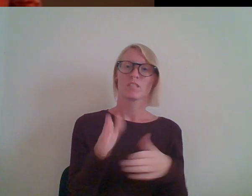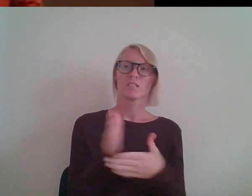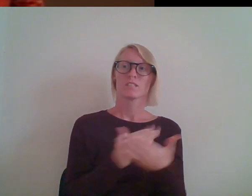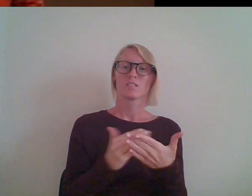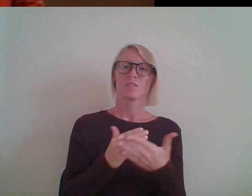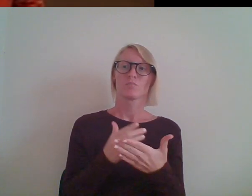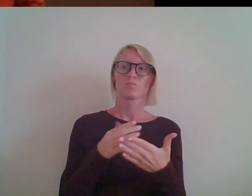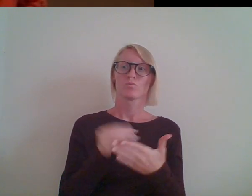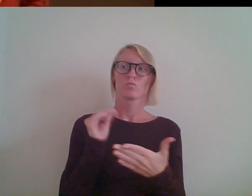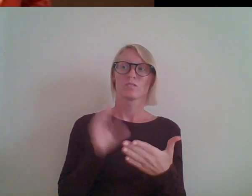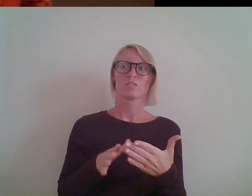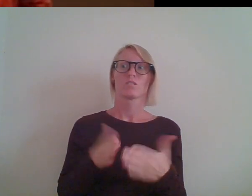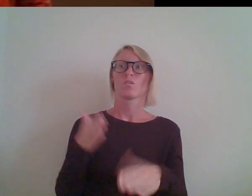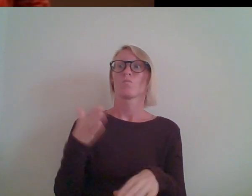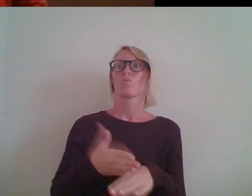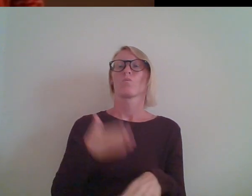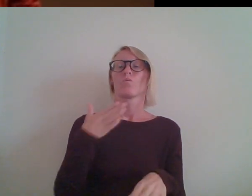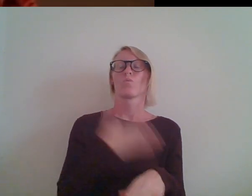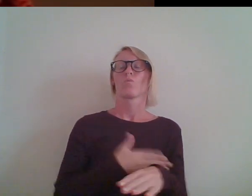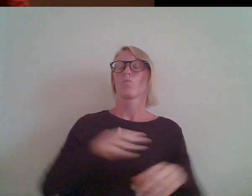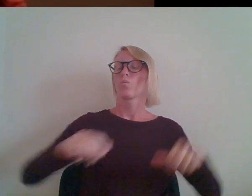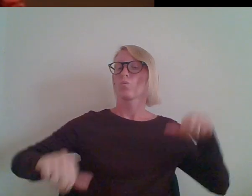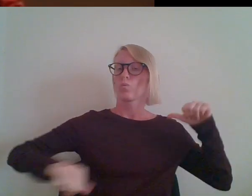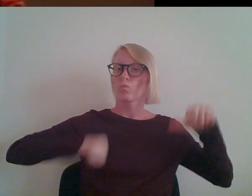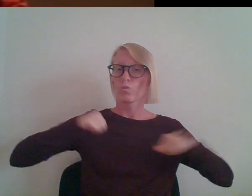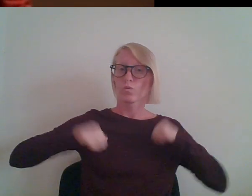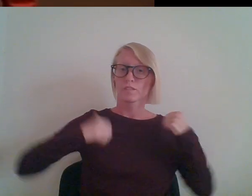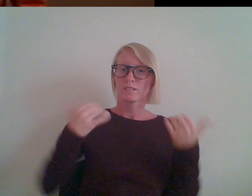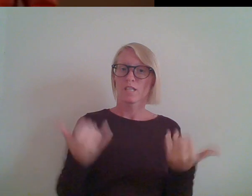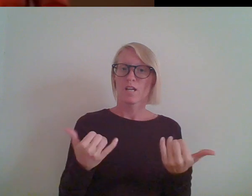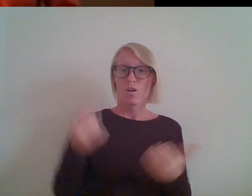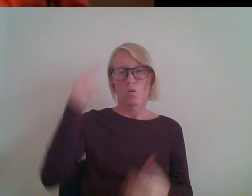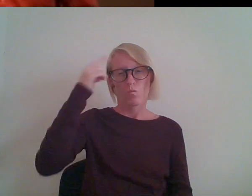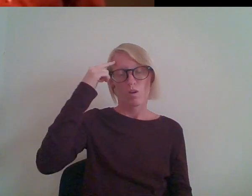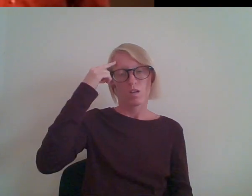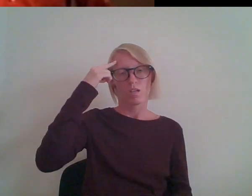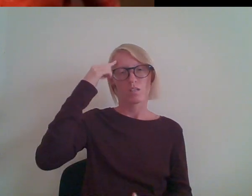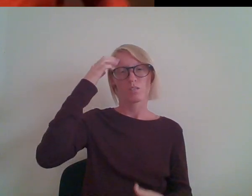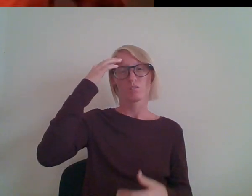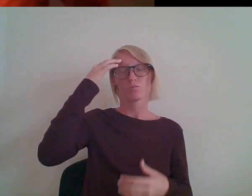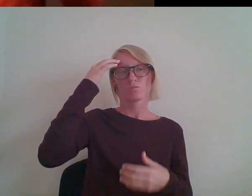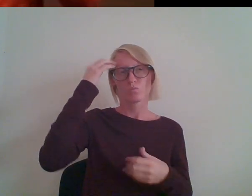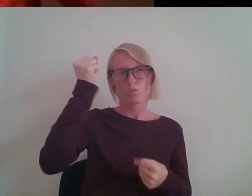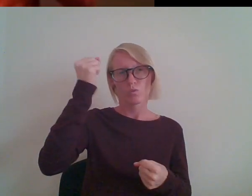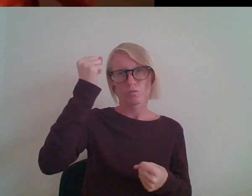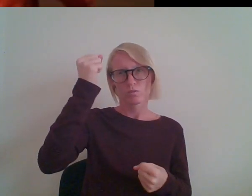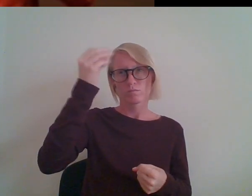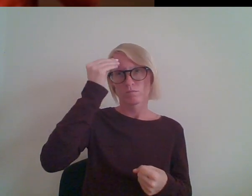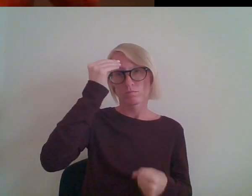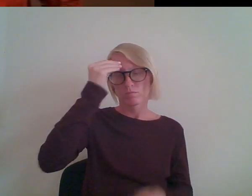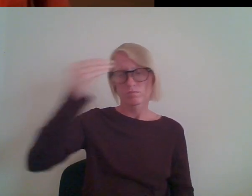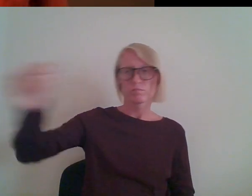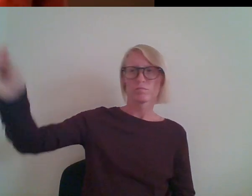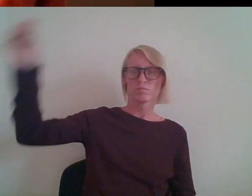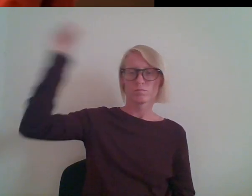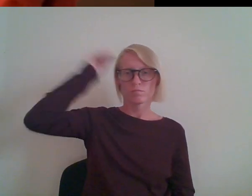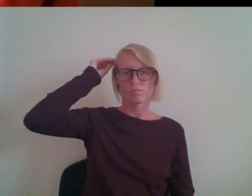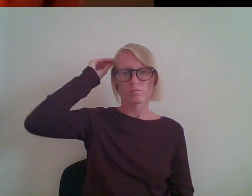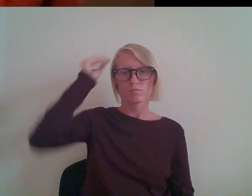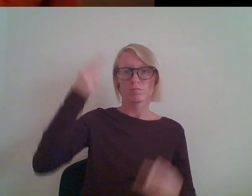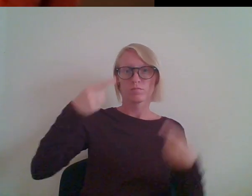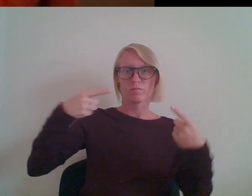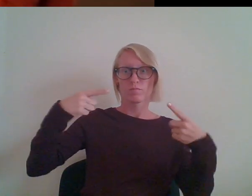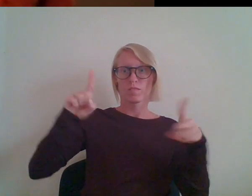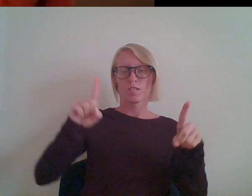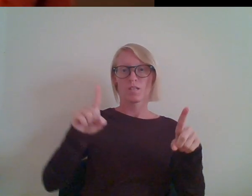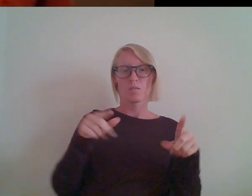markedly in their performance because their brain now stores it a lot more efficiently. By the way, if you know anybody with sleep apnea, the